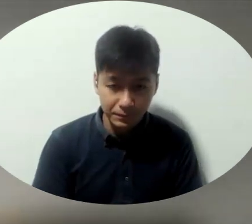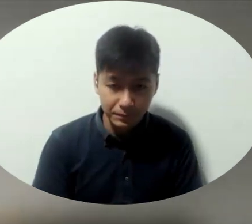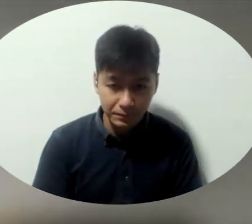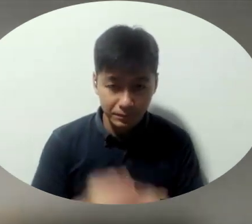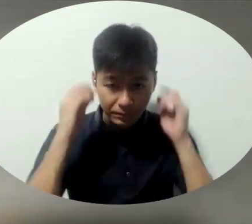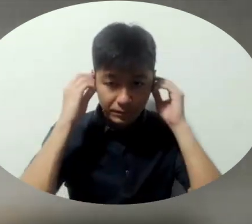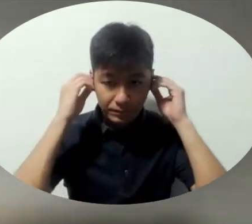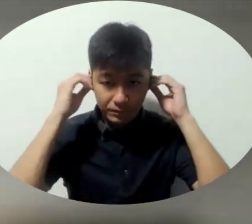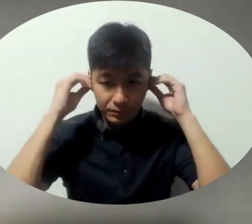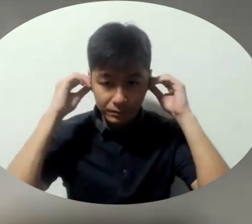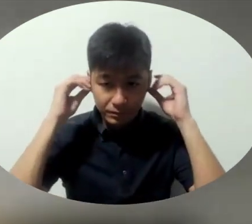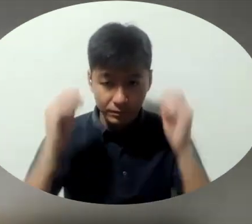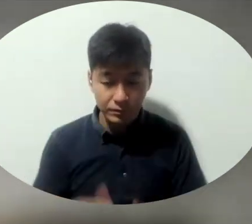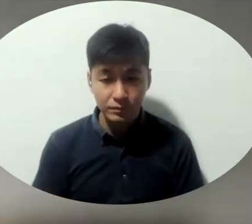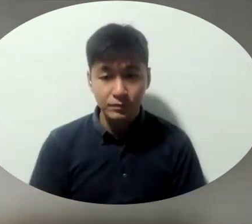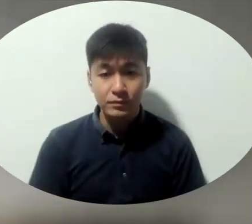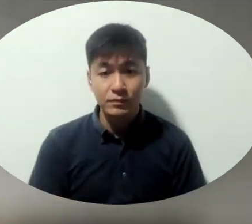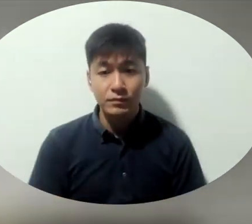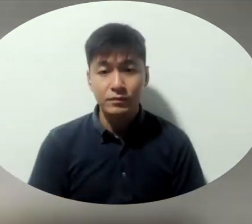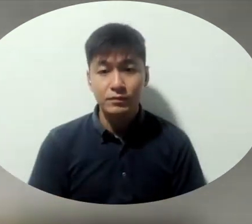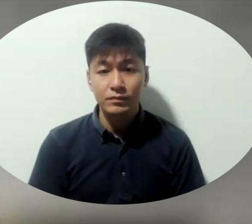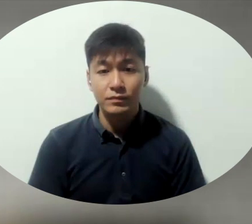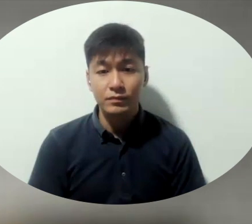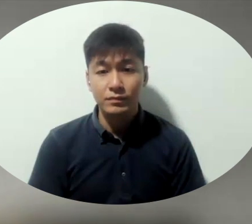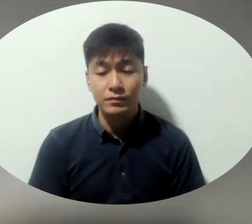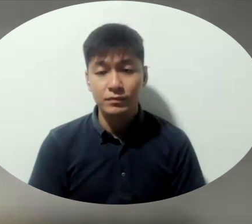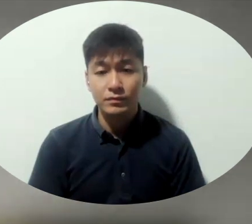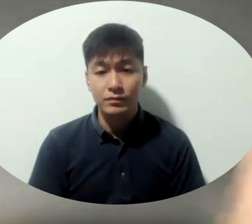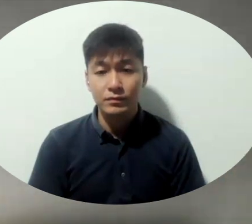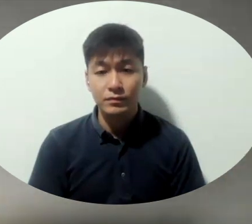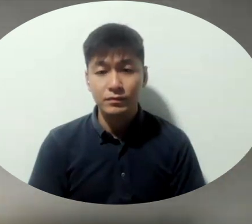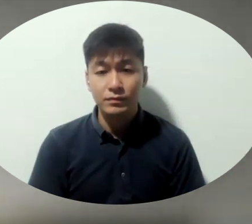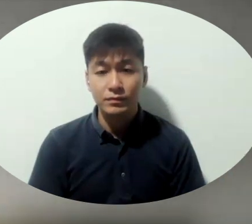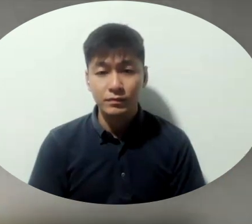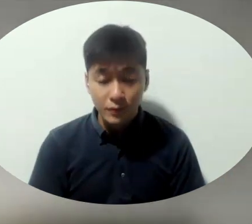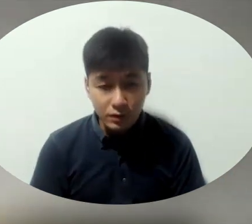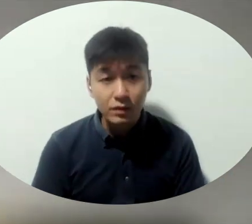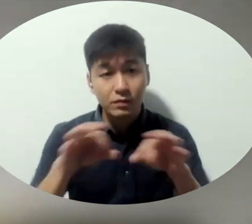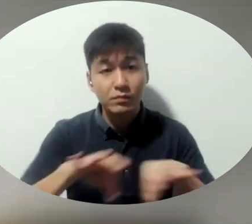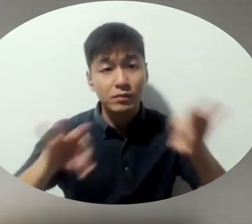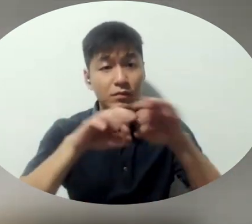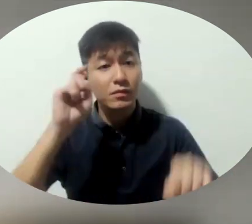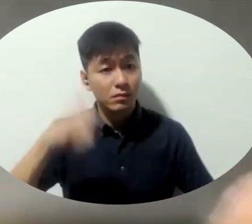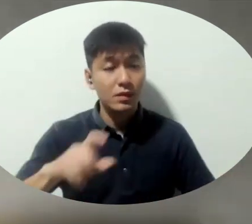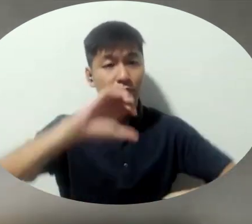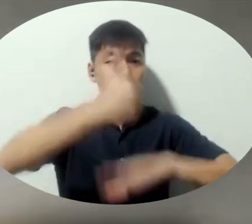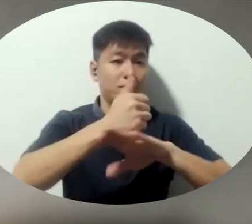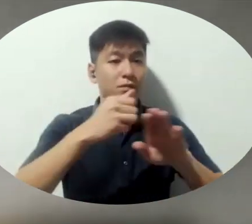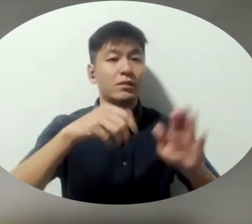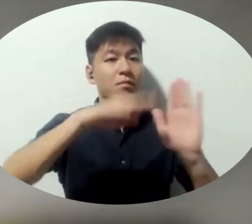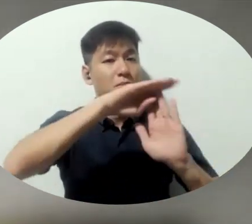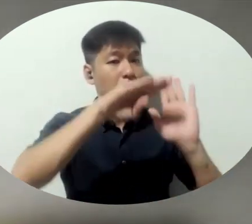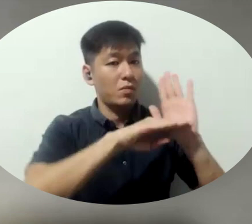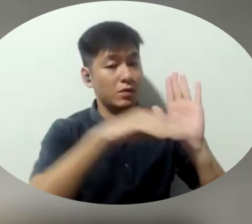policy wants immediate, you know, I can count a number of people who go for screening. We want to make sure that how many people got fished out.